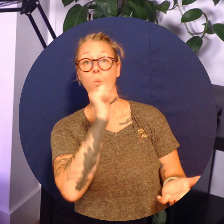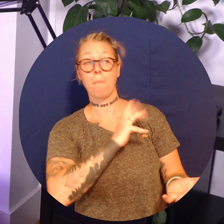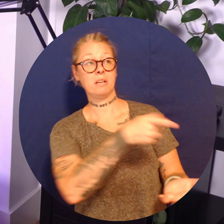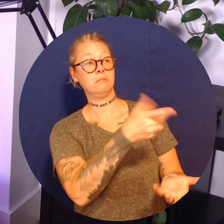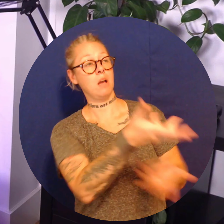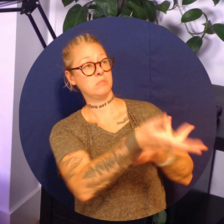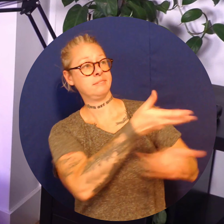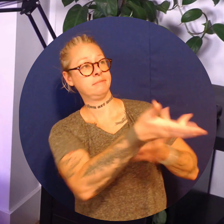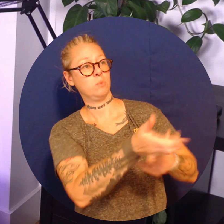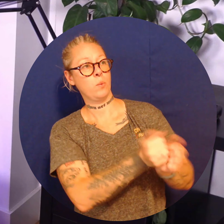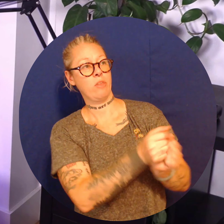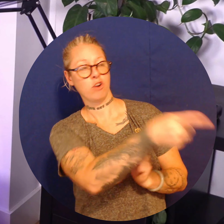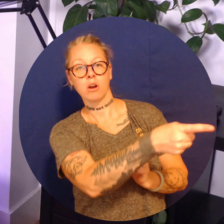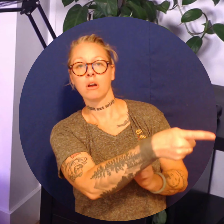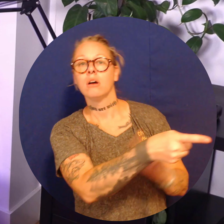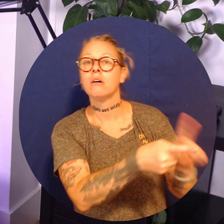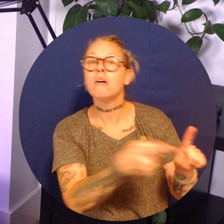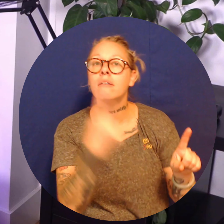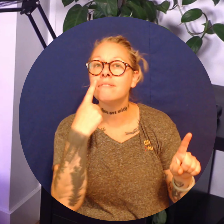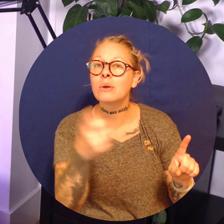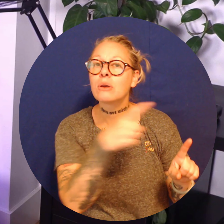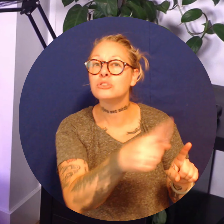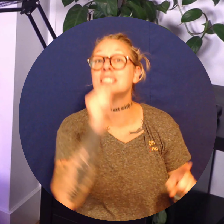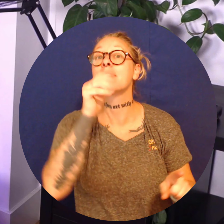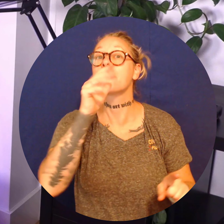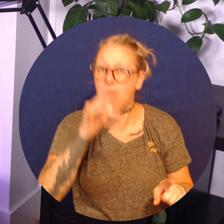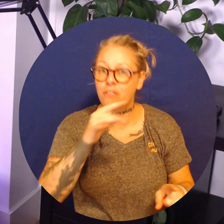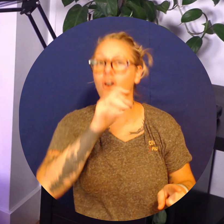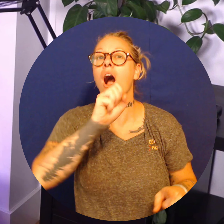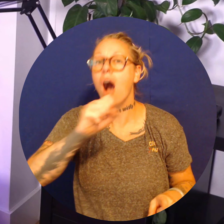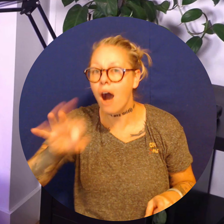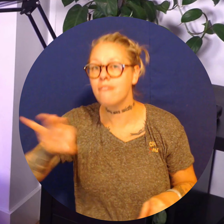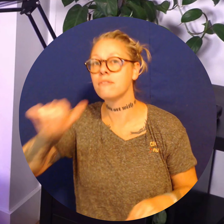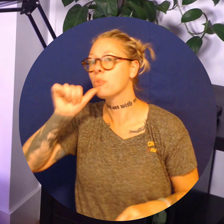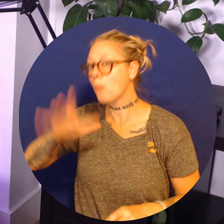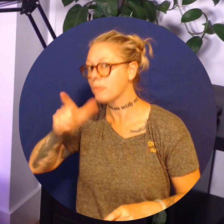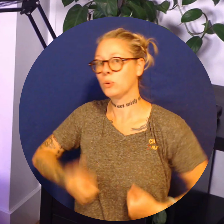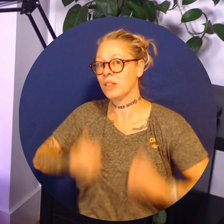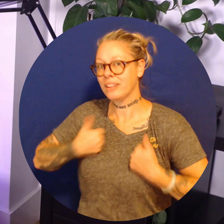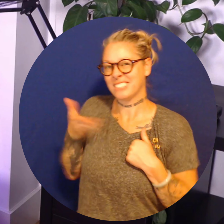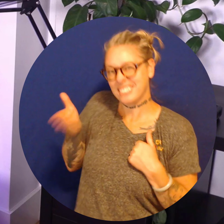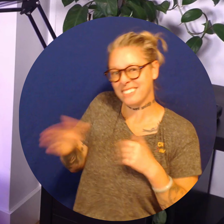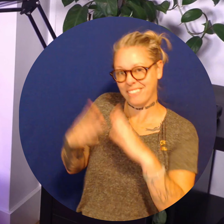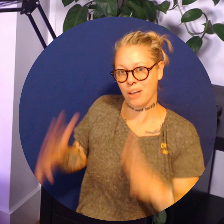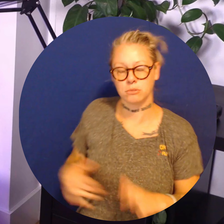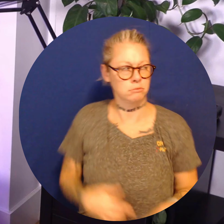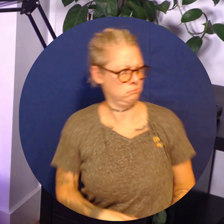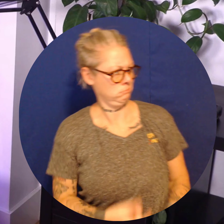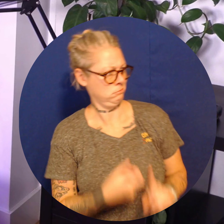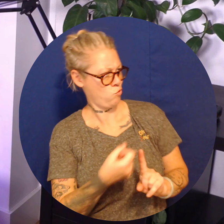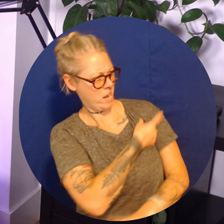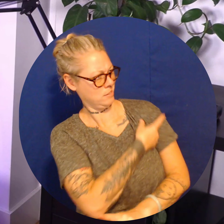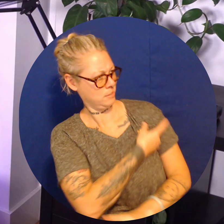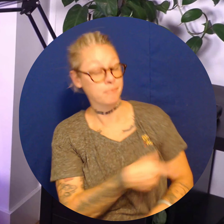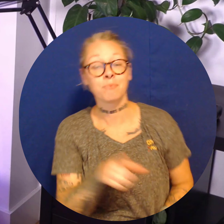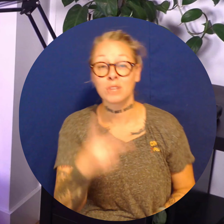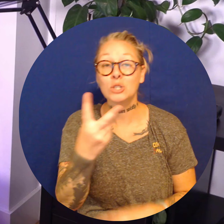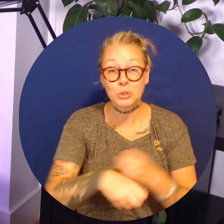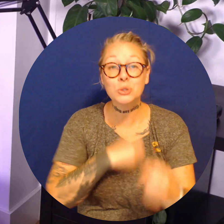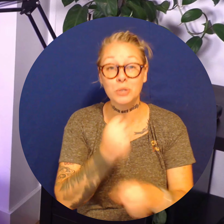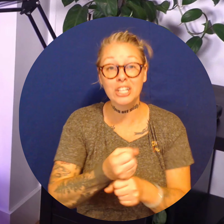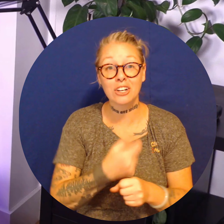leaves and she comes whatever i don't think anything of her she turns out to be the mother of a woman who lives in that house that is so random